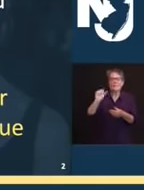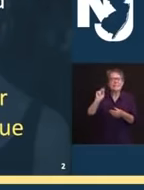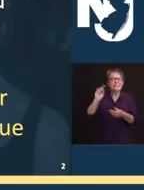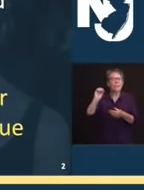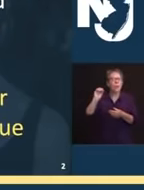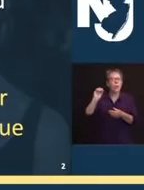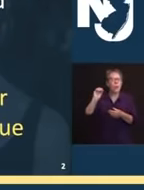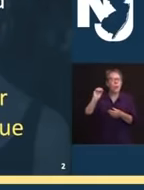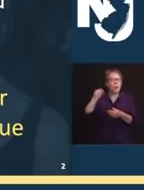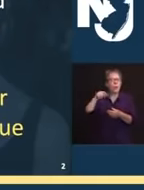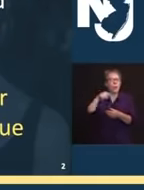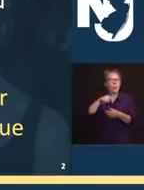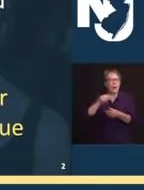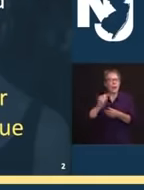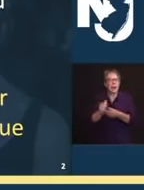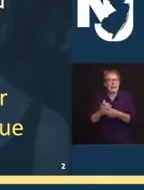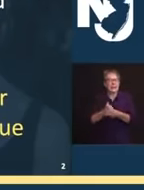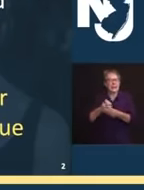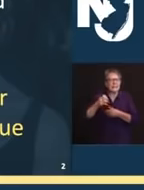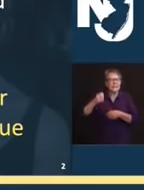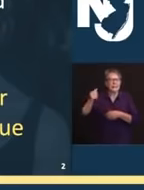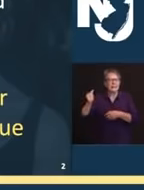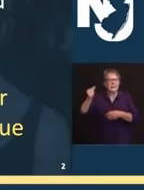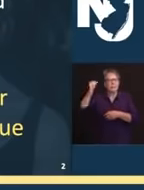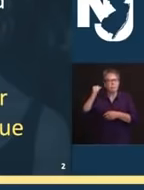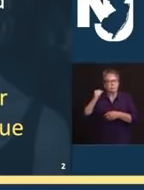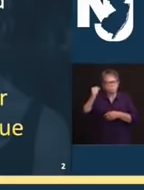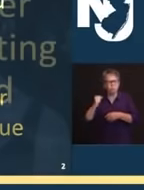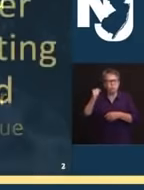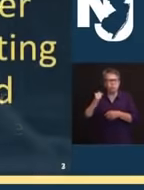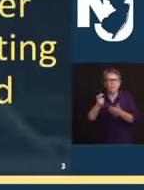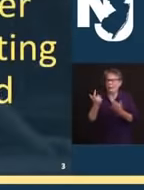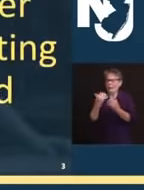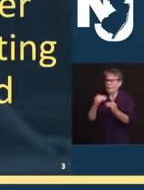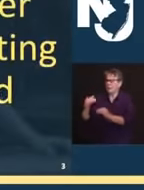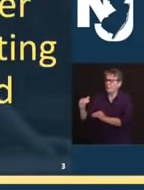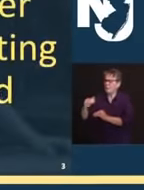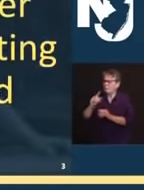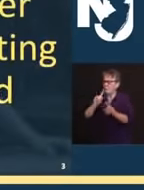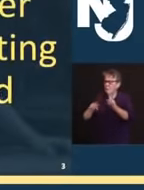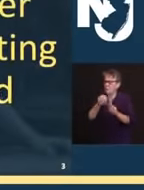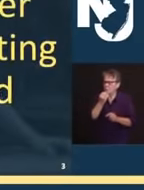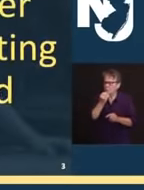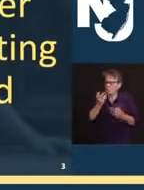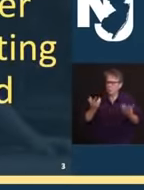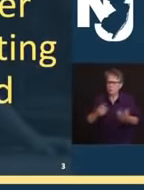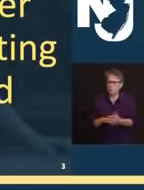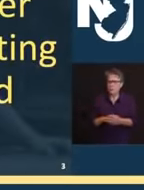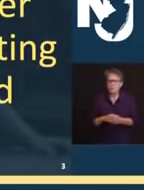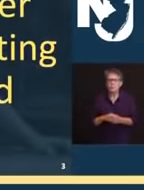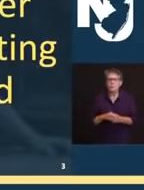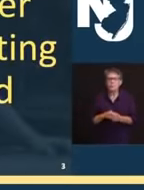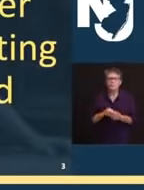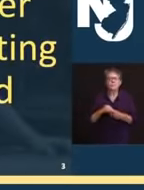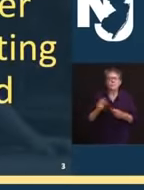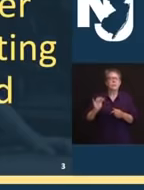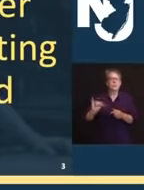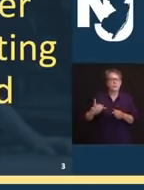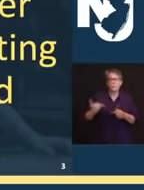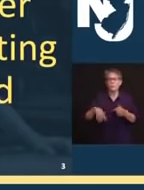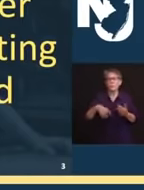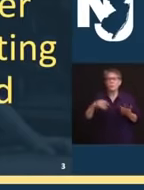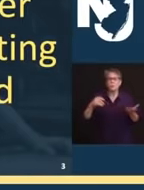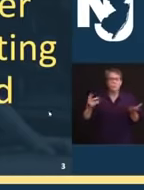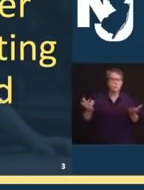will be available to anyone inside the casino. Additionally, as we have found evidence suggesting an increase of spread to